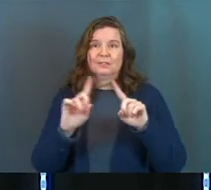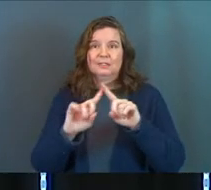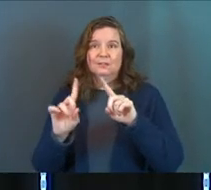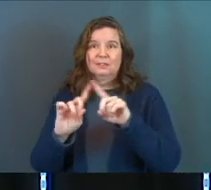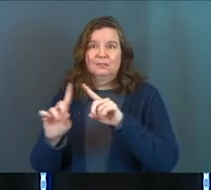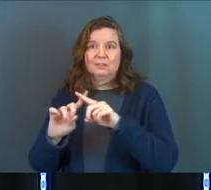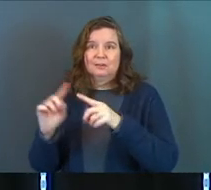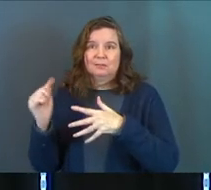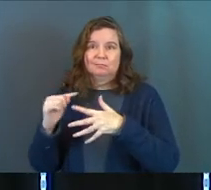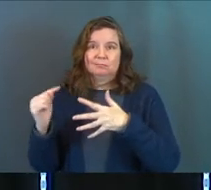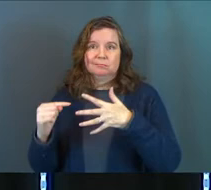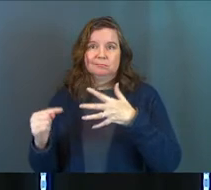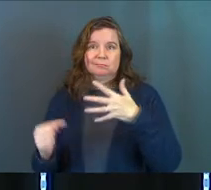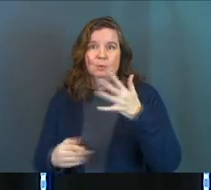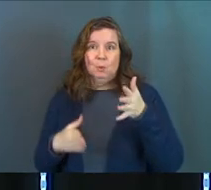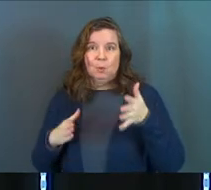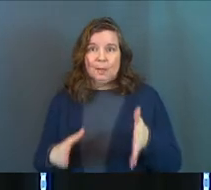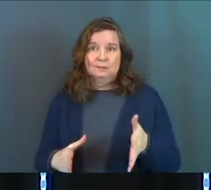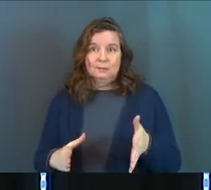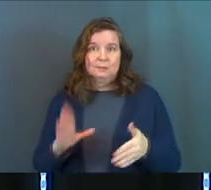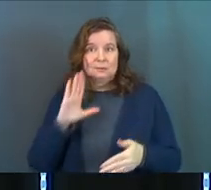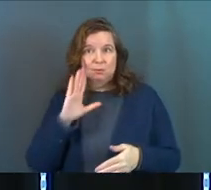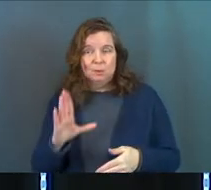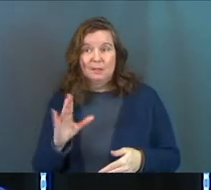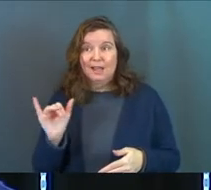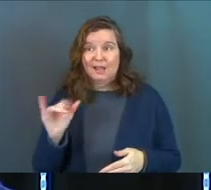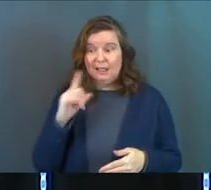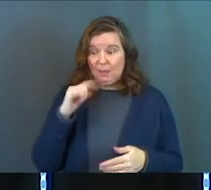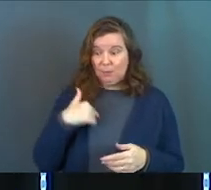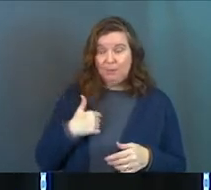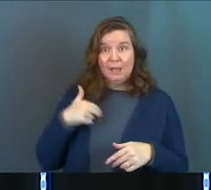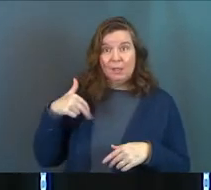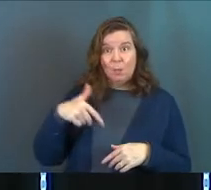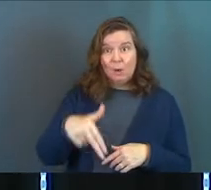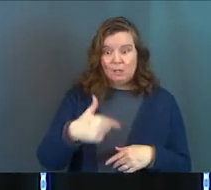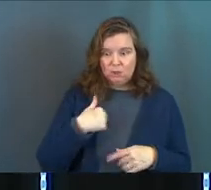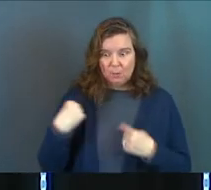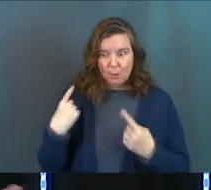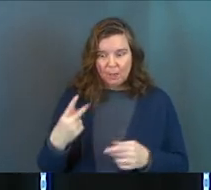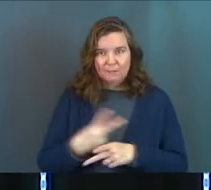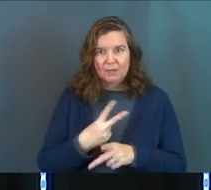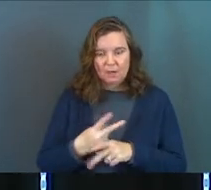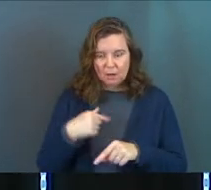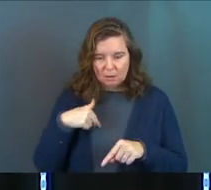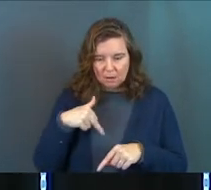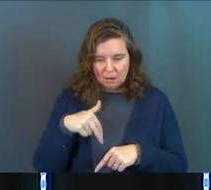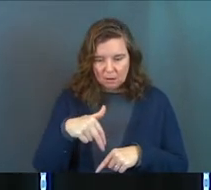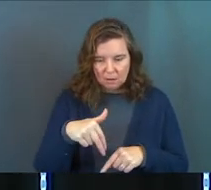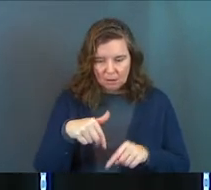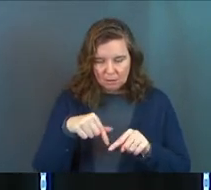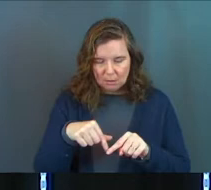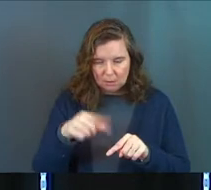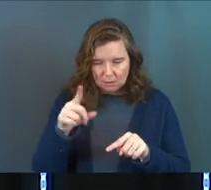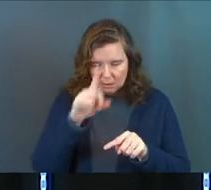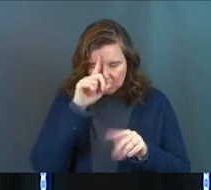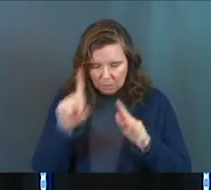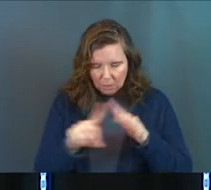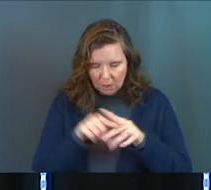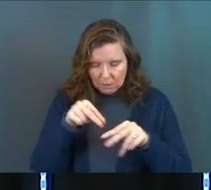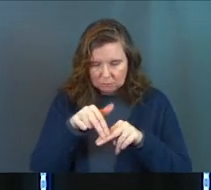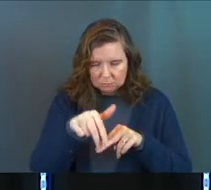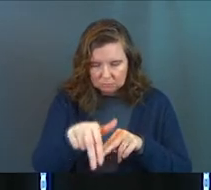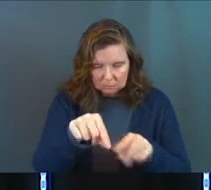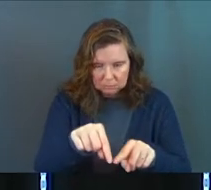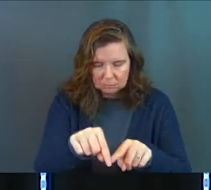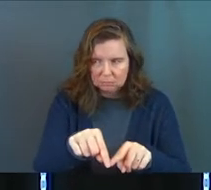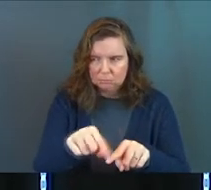ways, just like he did with me. And it's like, and this, like it took me a while to figure out God had just spoken. The